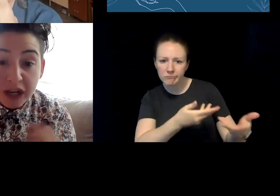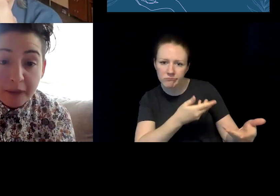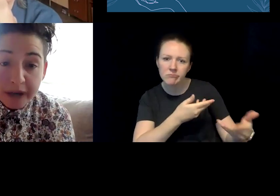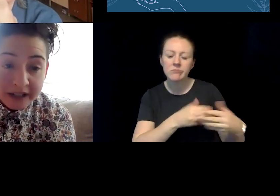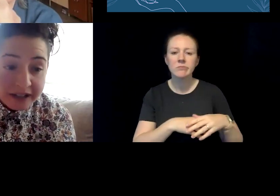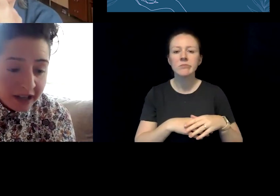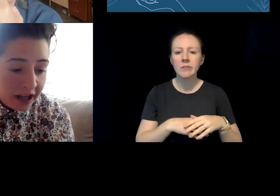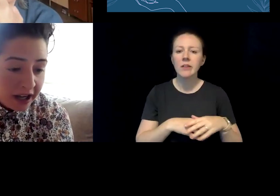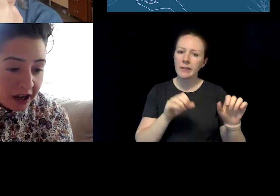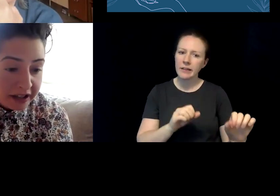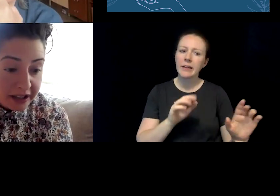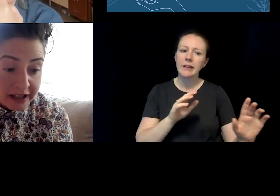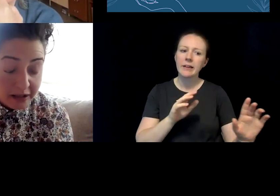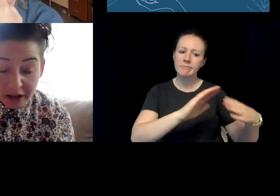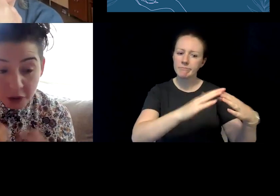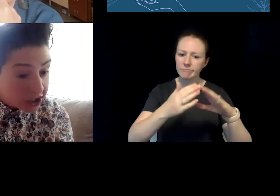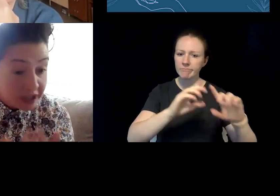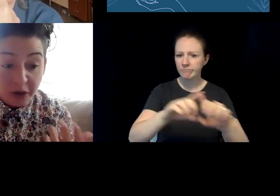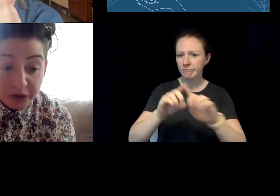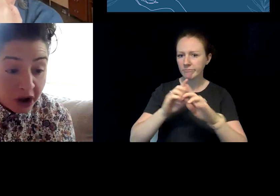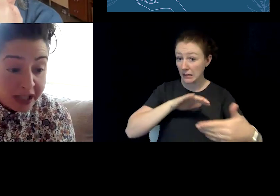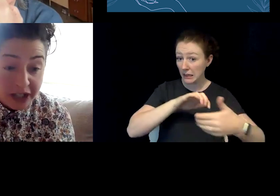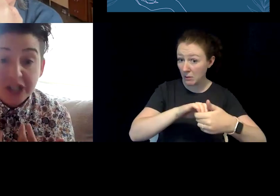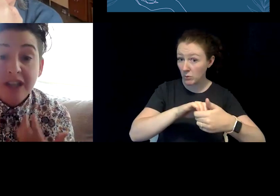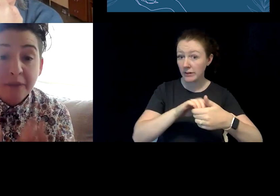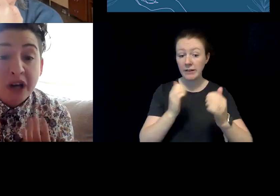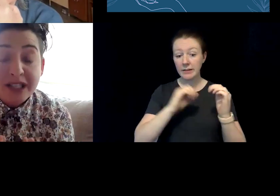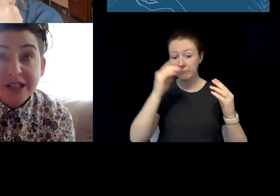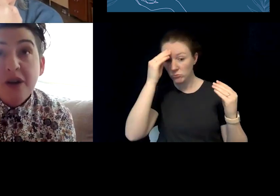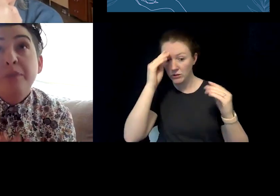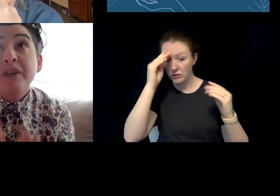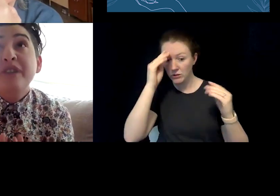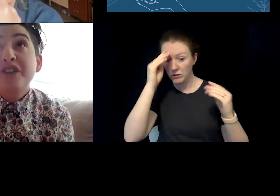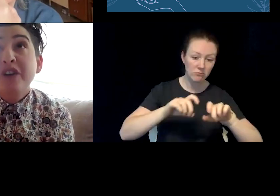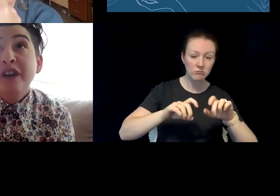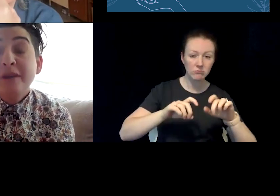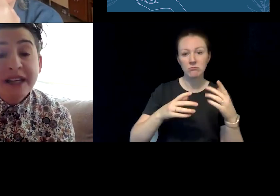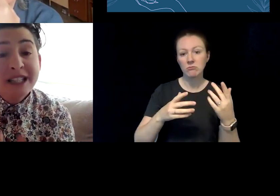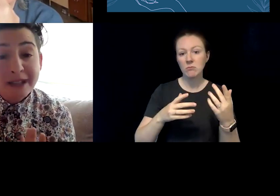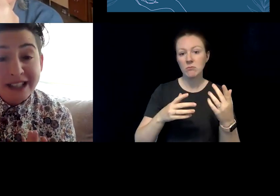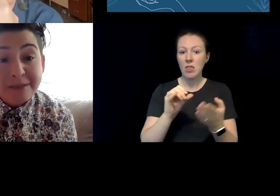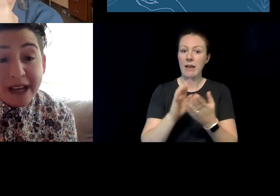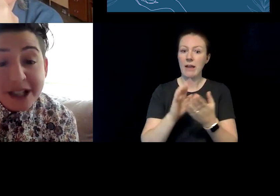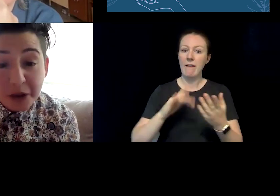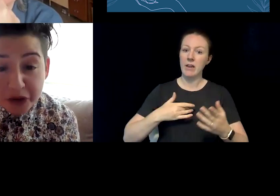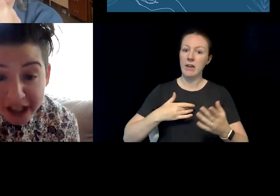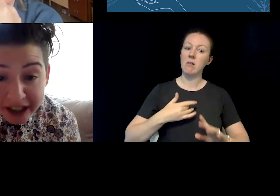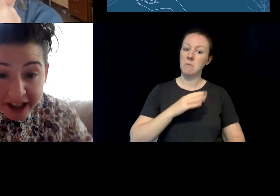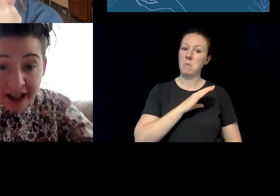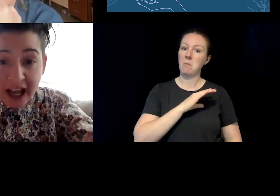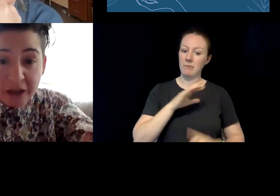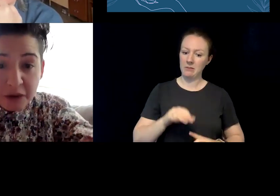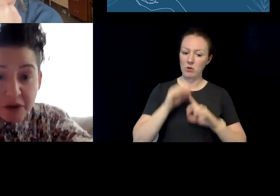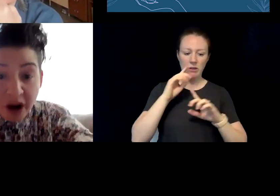able to collaborate on these questions or thoughts, and just, like, the process or the privilege of being in a space to